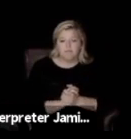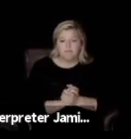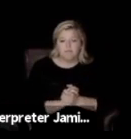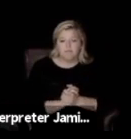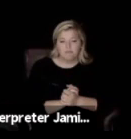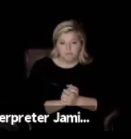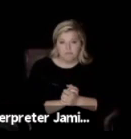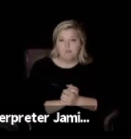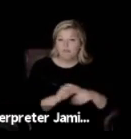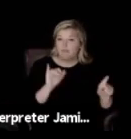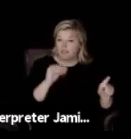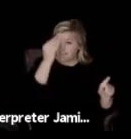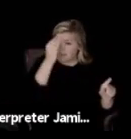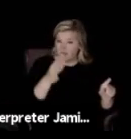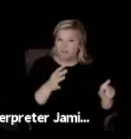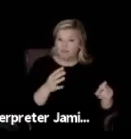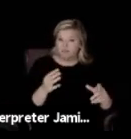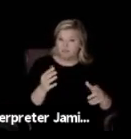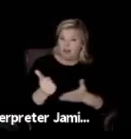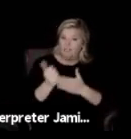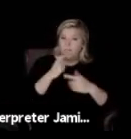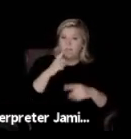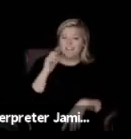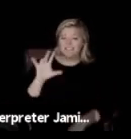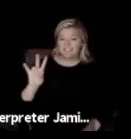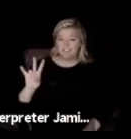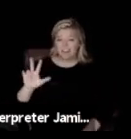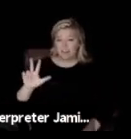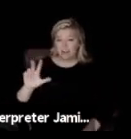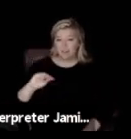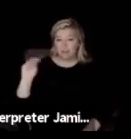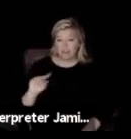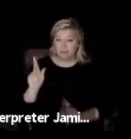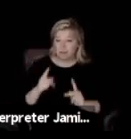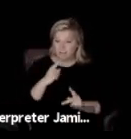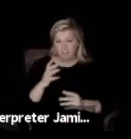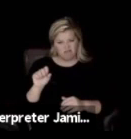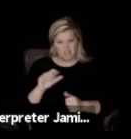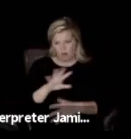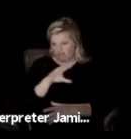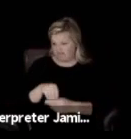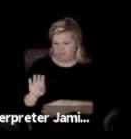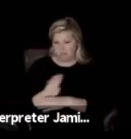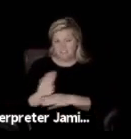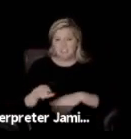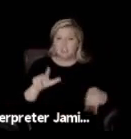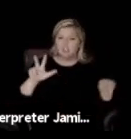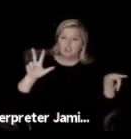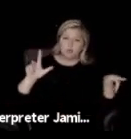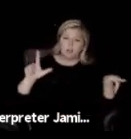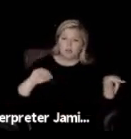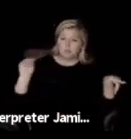All right, very helpful, because 73% said you definitely want to do business. 23% said no,